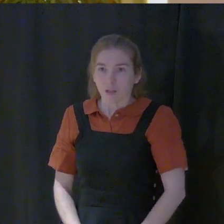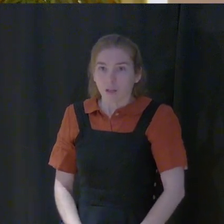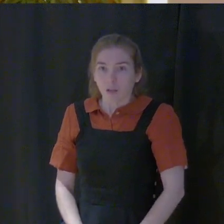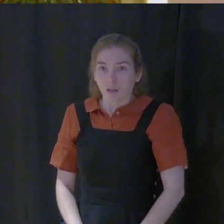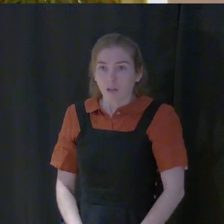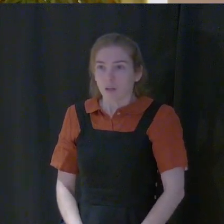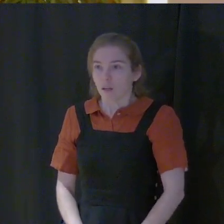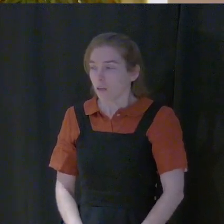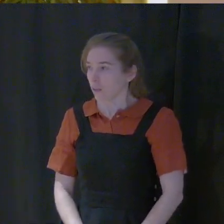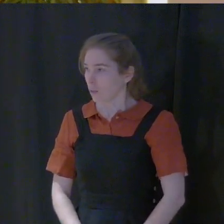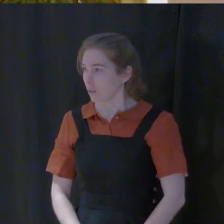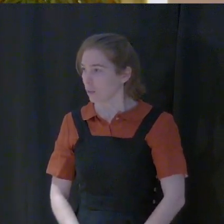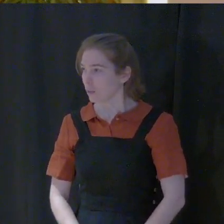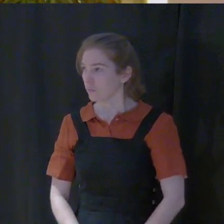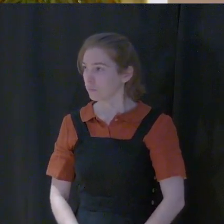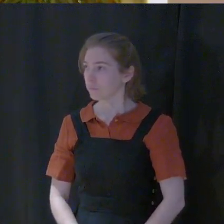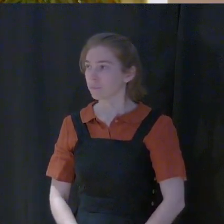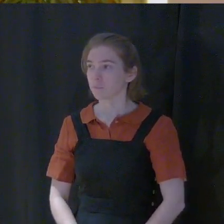Now,